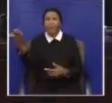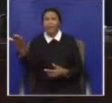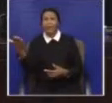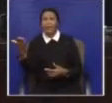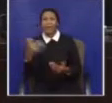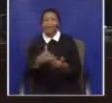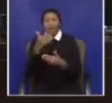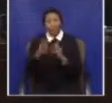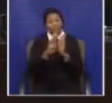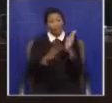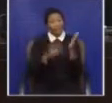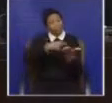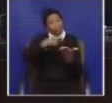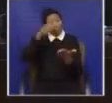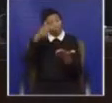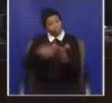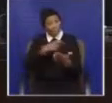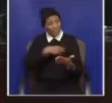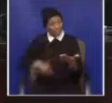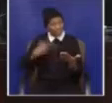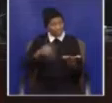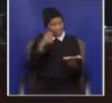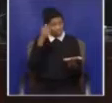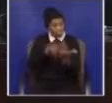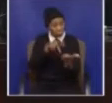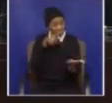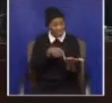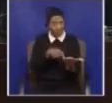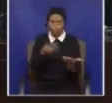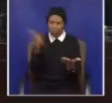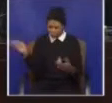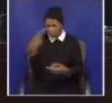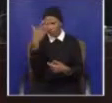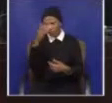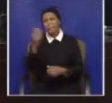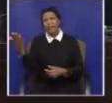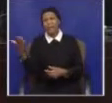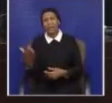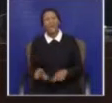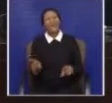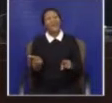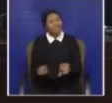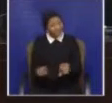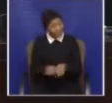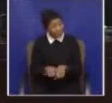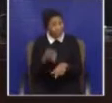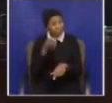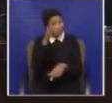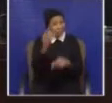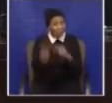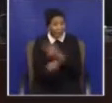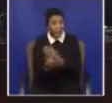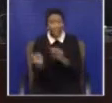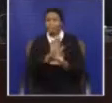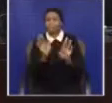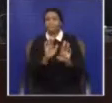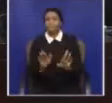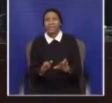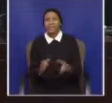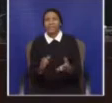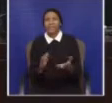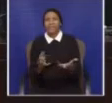as this bill is signed into law by the President. And may we never again have such irrational regulations which were passed, sadly,